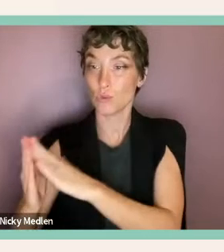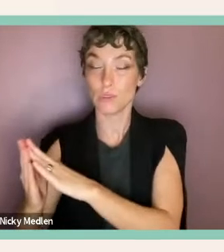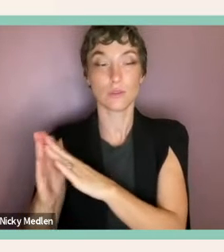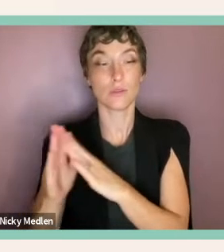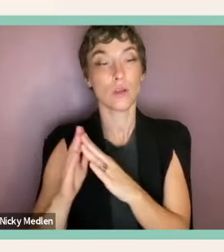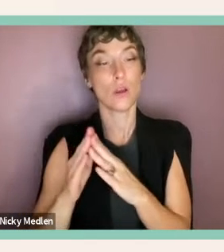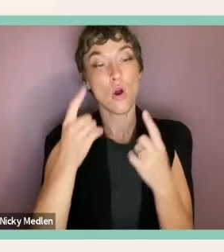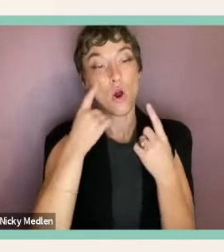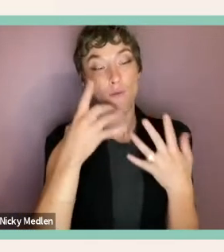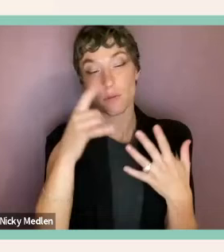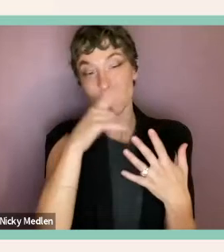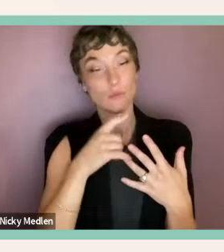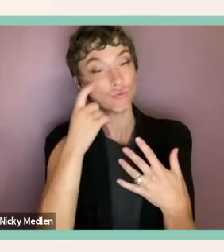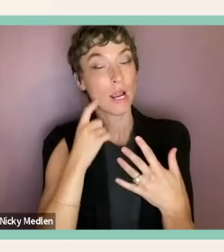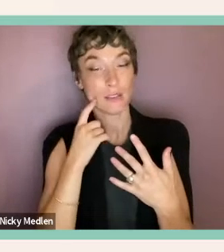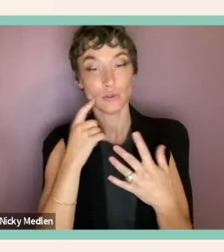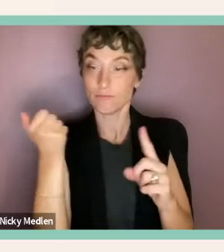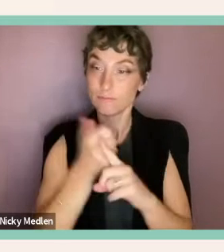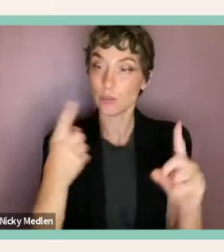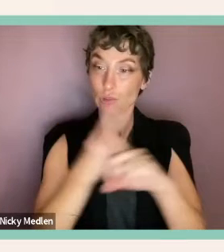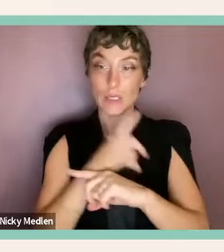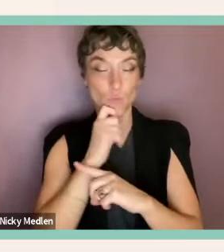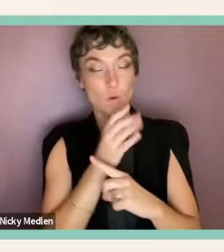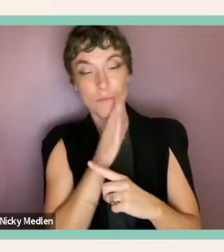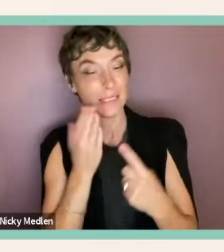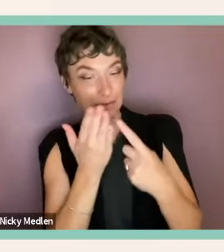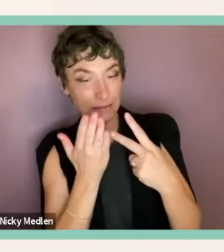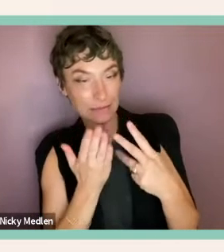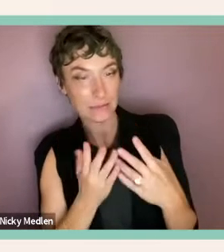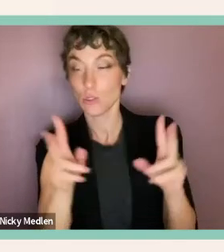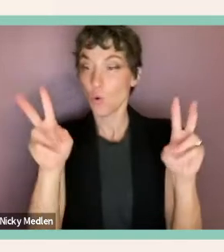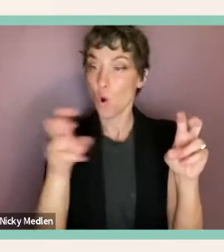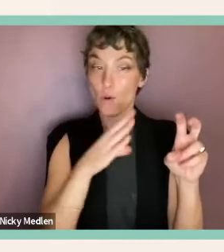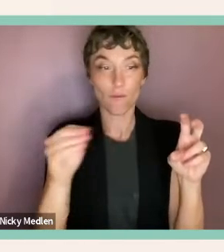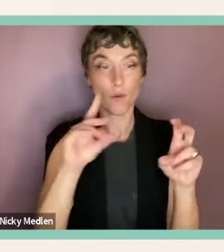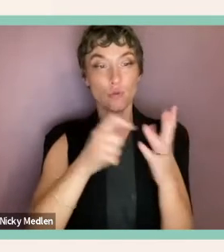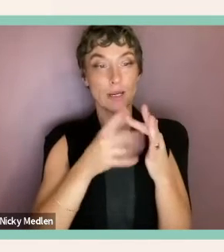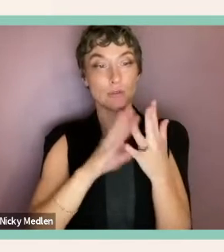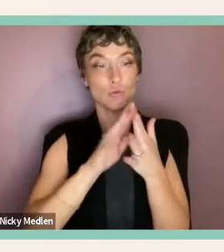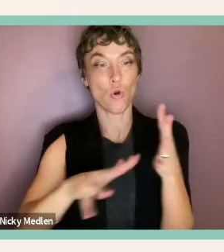trying to make change miss, right? So this is a quote from Crenshaw, where she says,